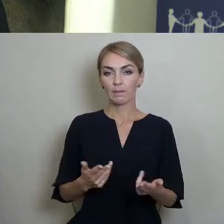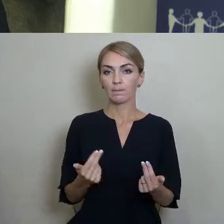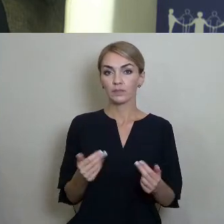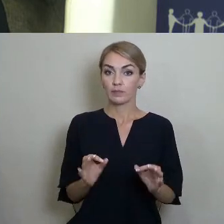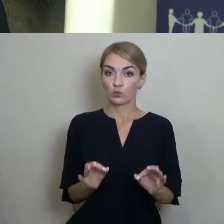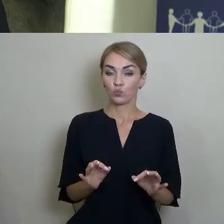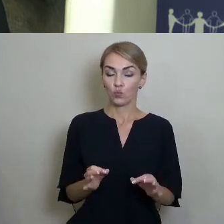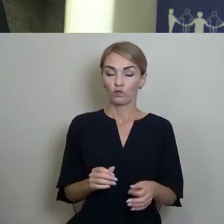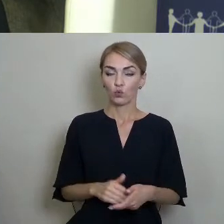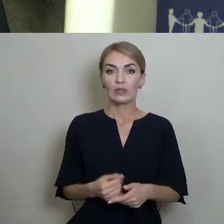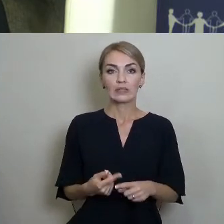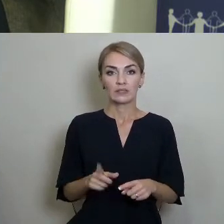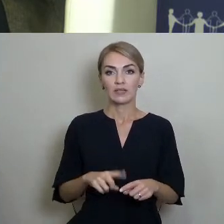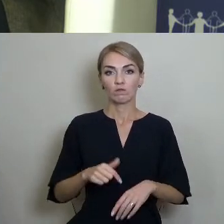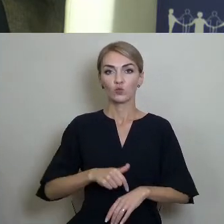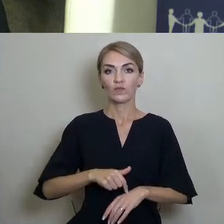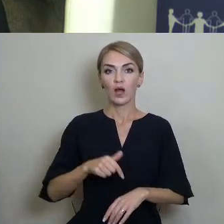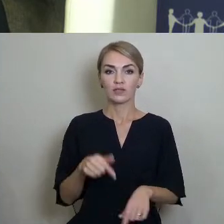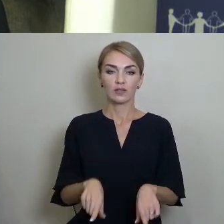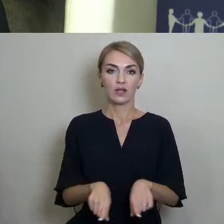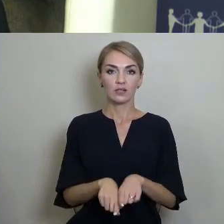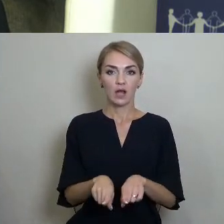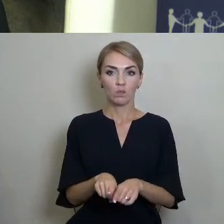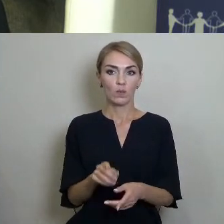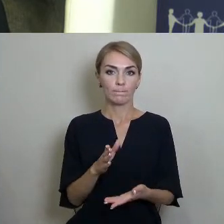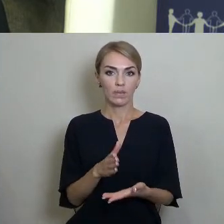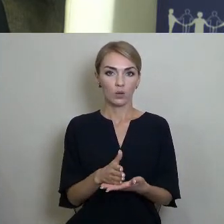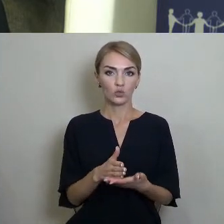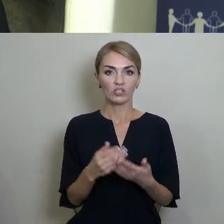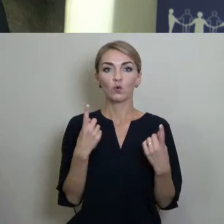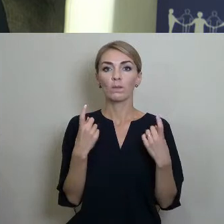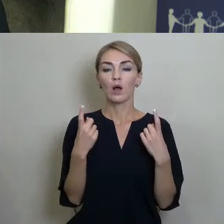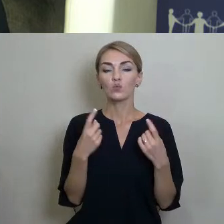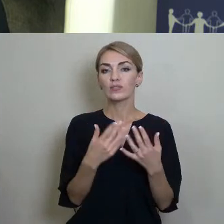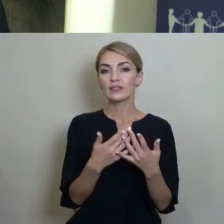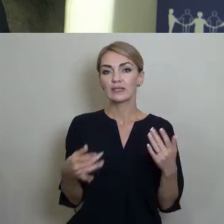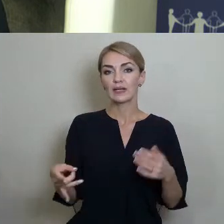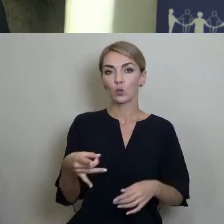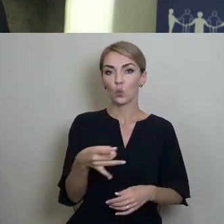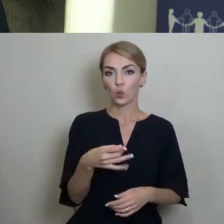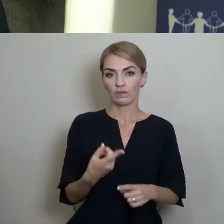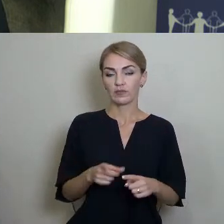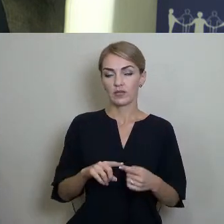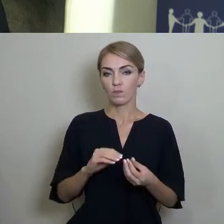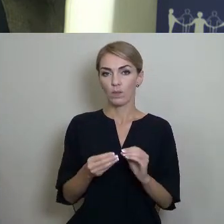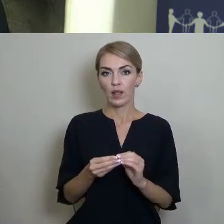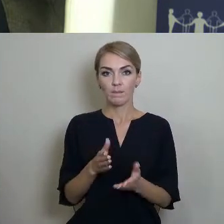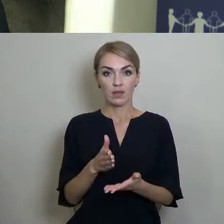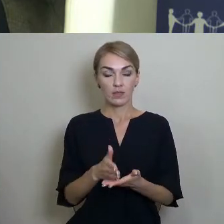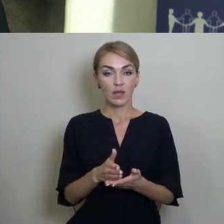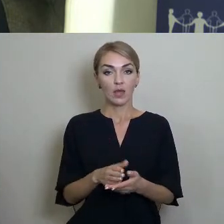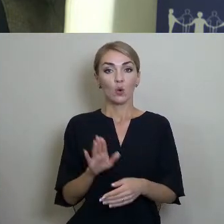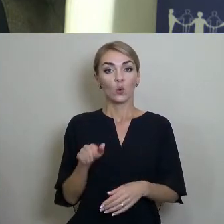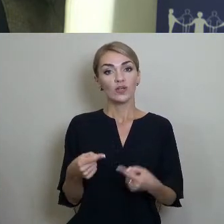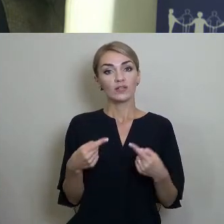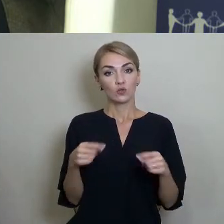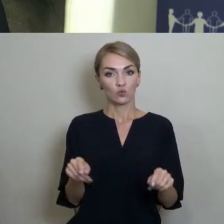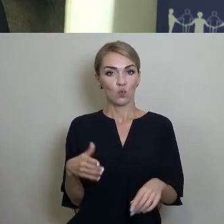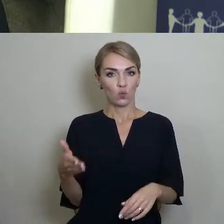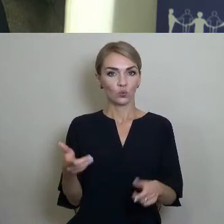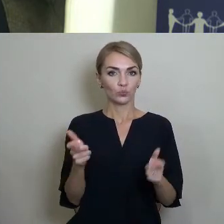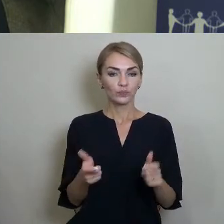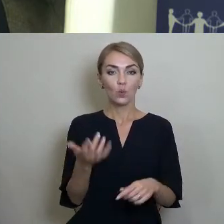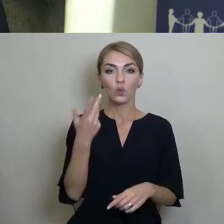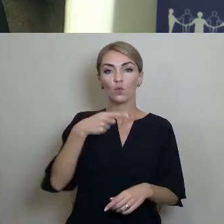the sufficient number of men in certain party lists. Yeah, definitely. We have the information from different regions that we know the problem